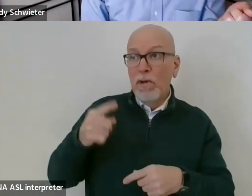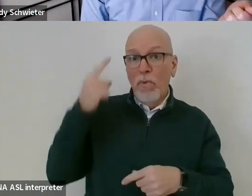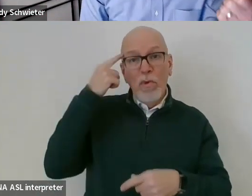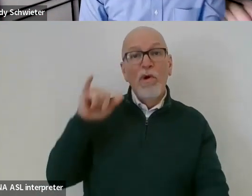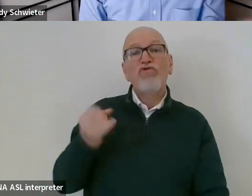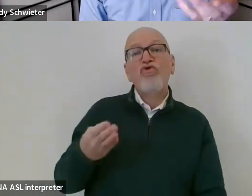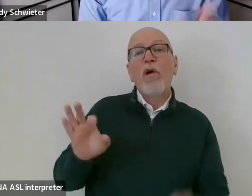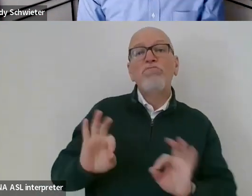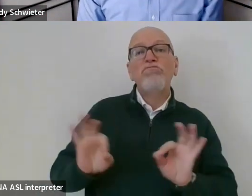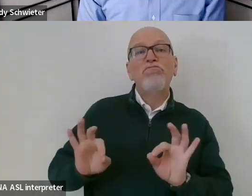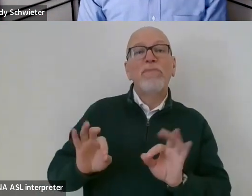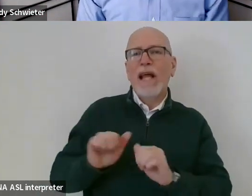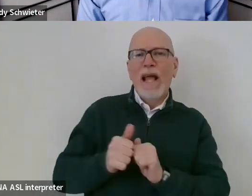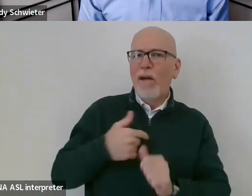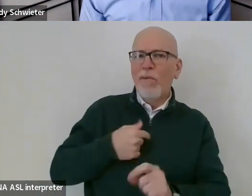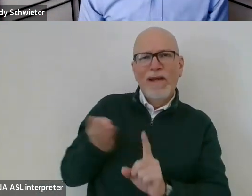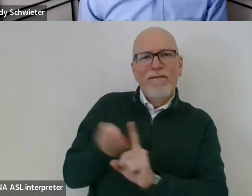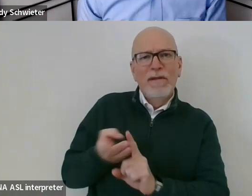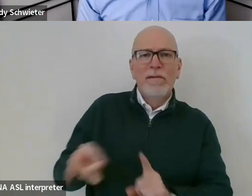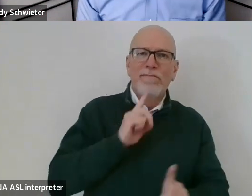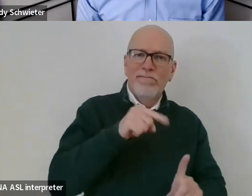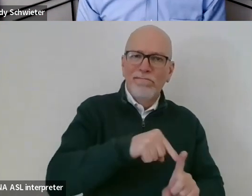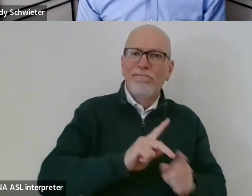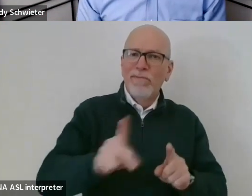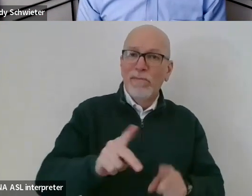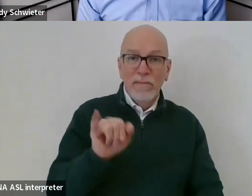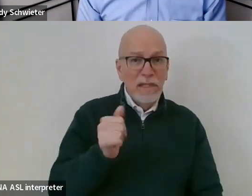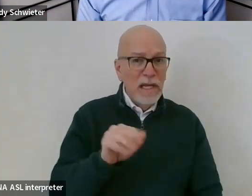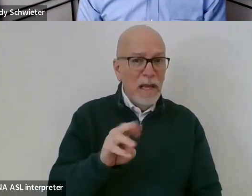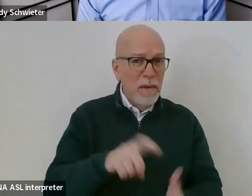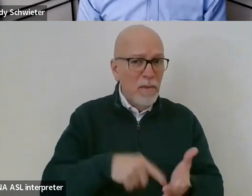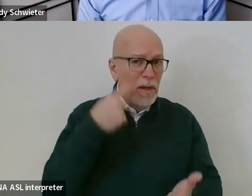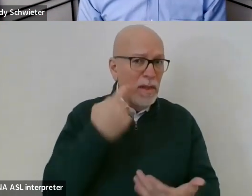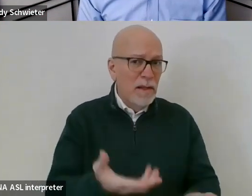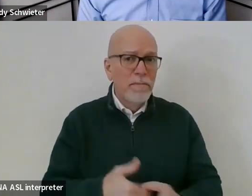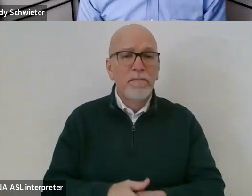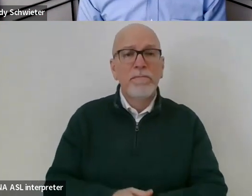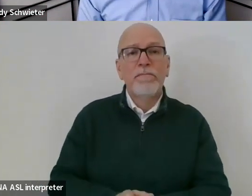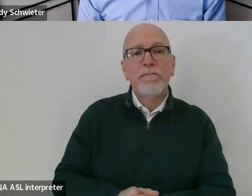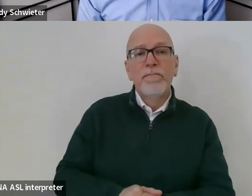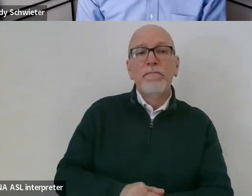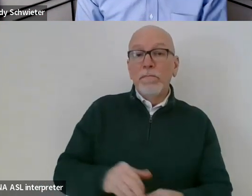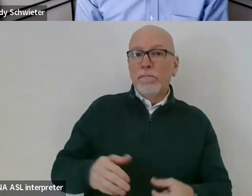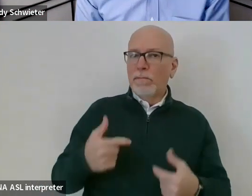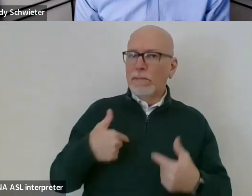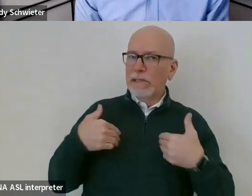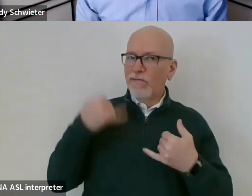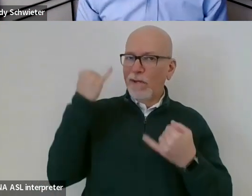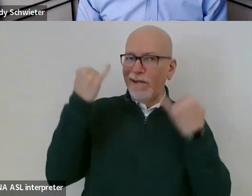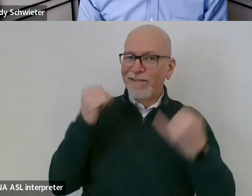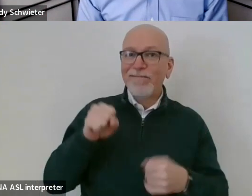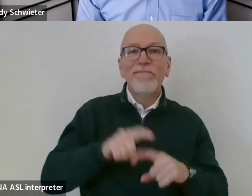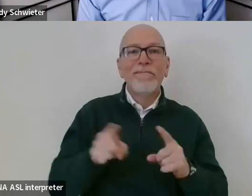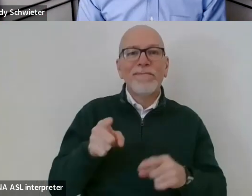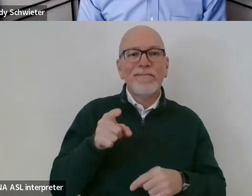as a job. Jaime, do you have ideas? Sure, I do, but I think that you